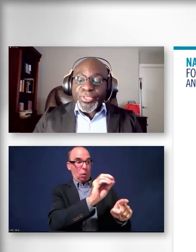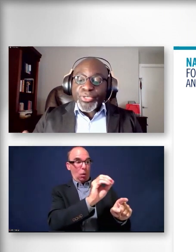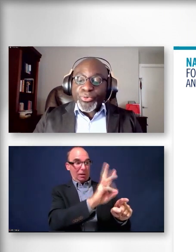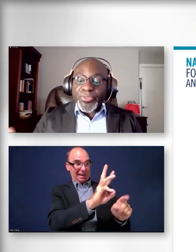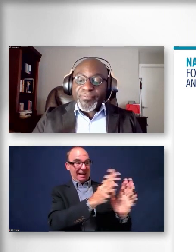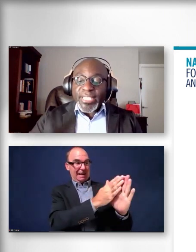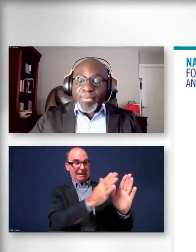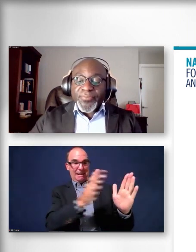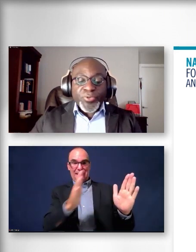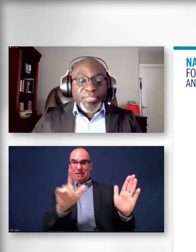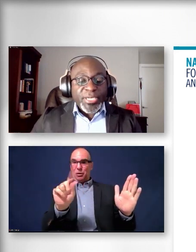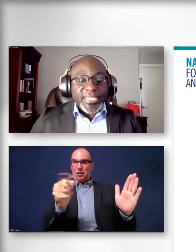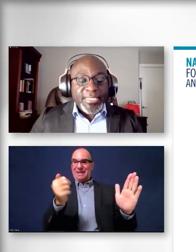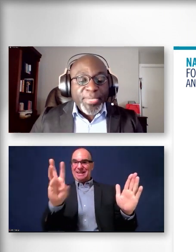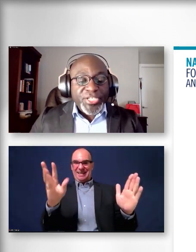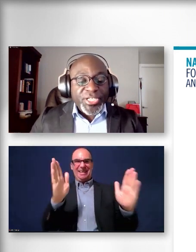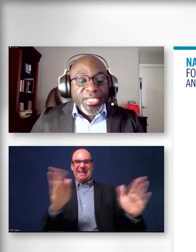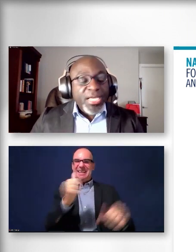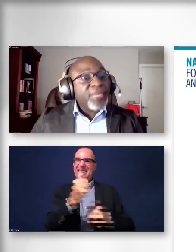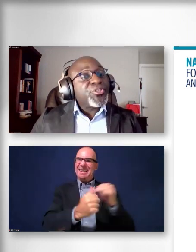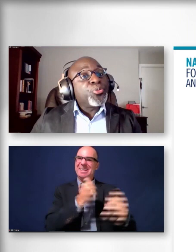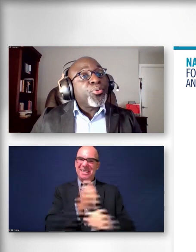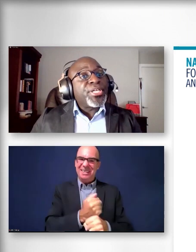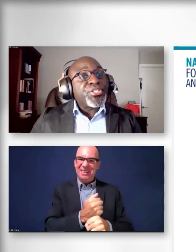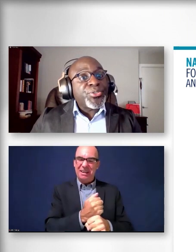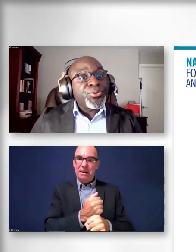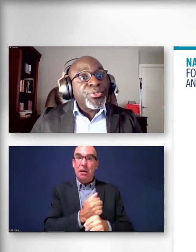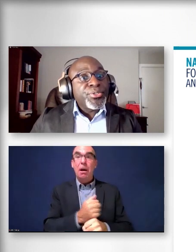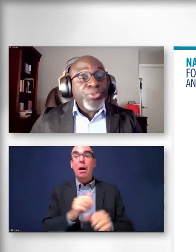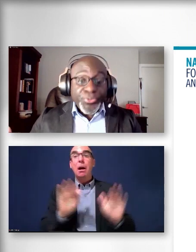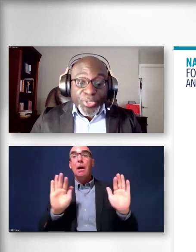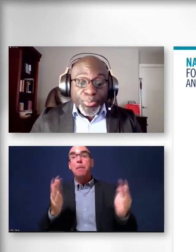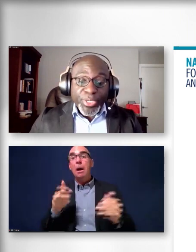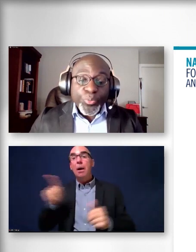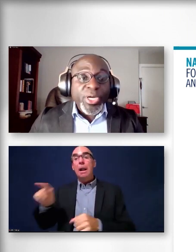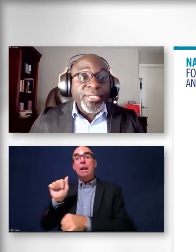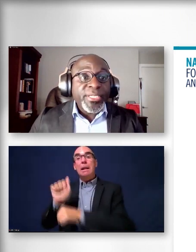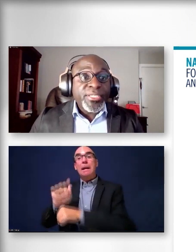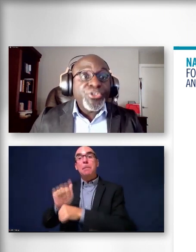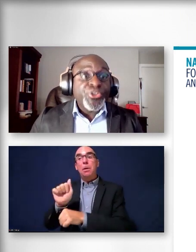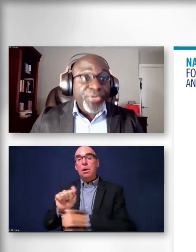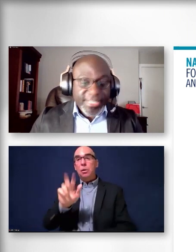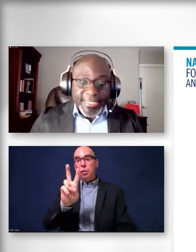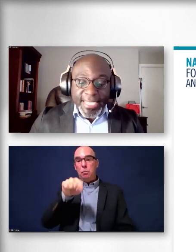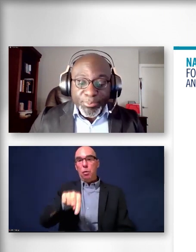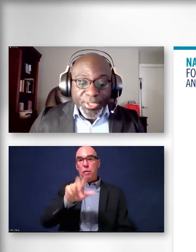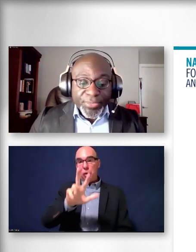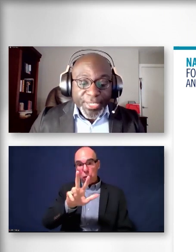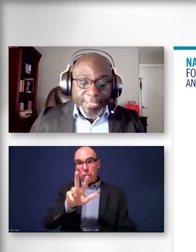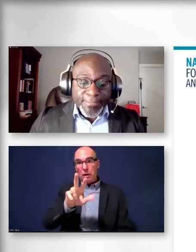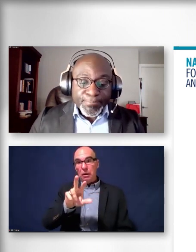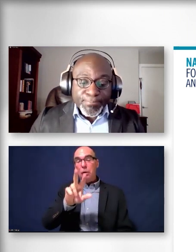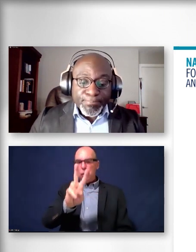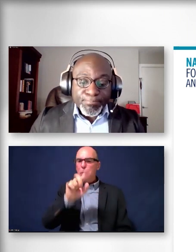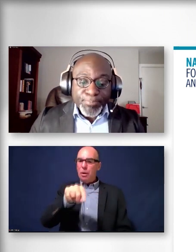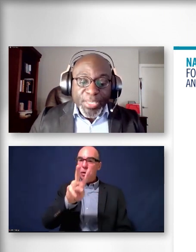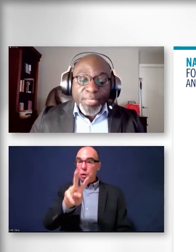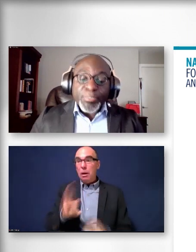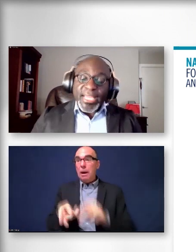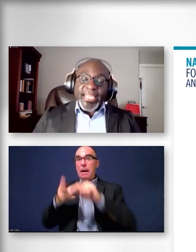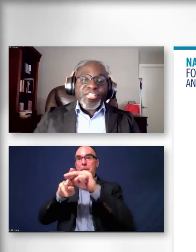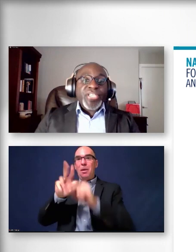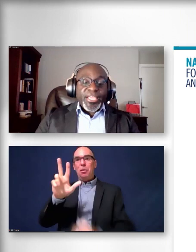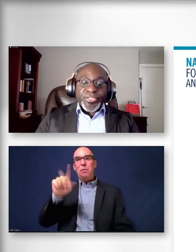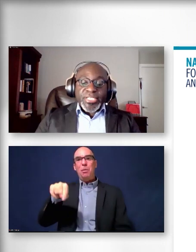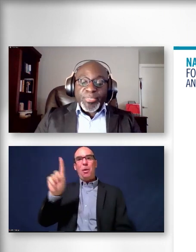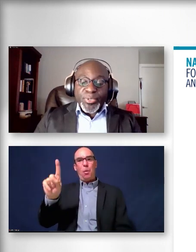compared with the growth of labor force participation of 2.2 to 3.1 during the same period.